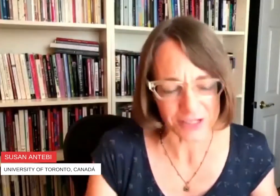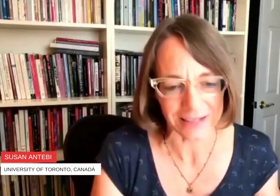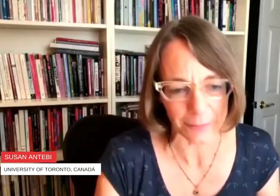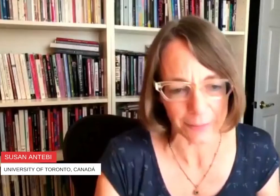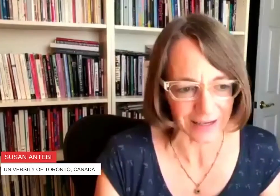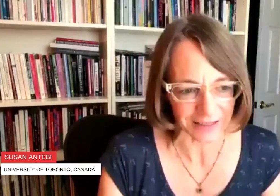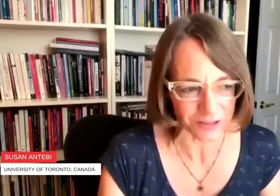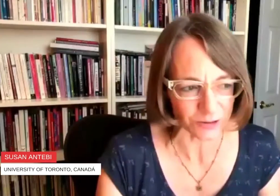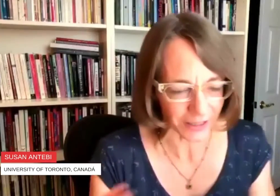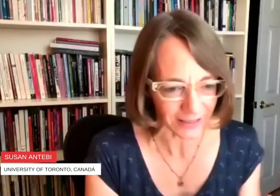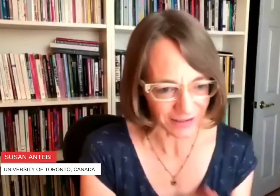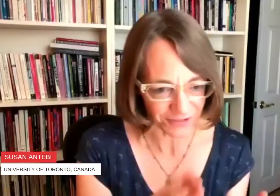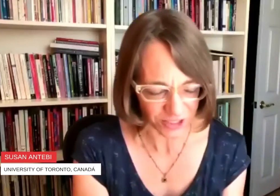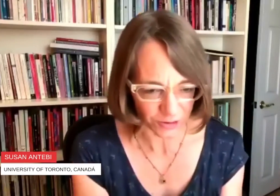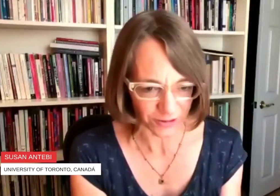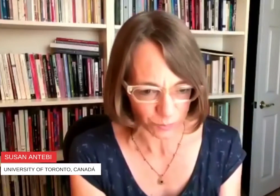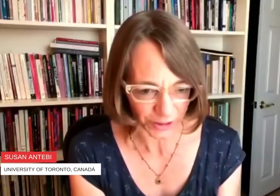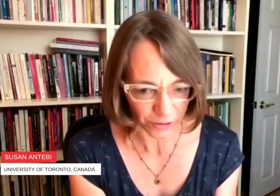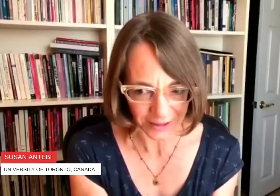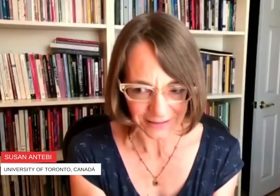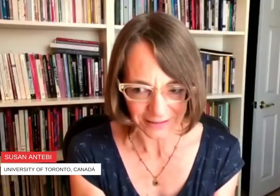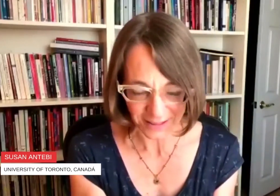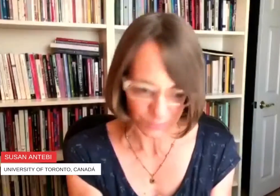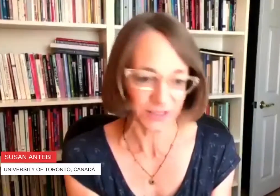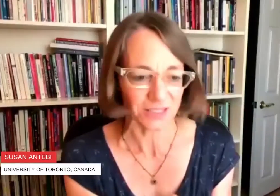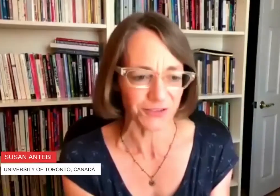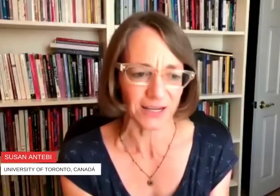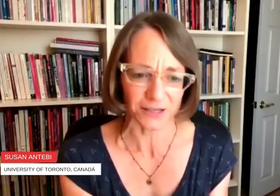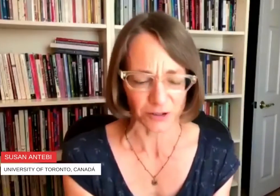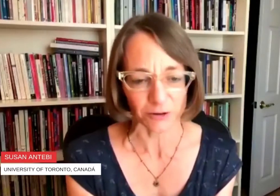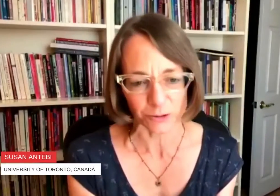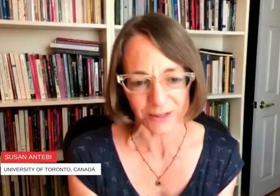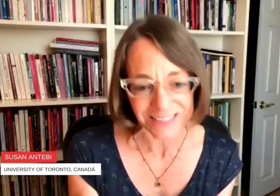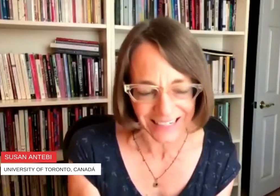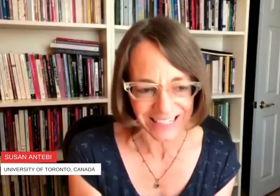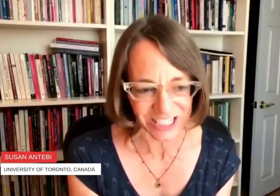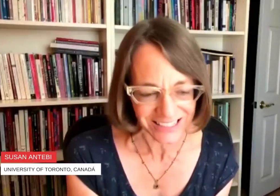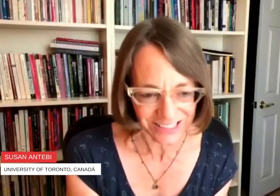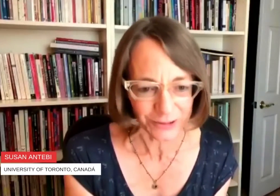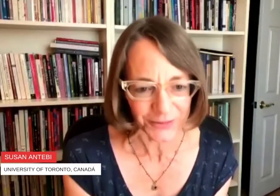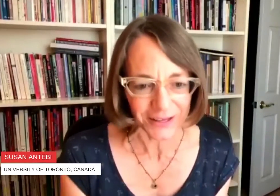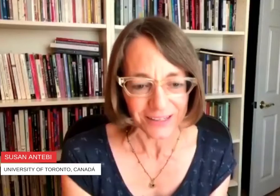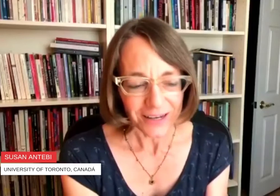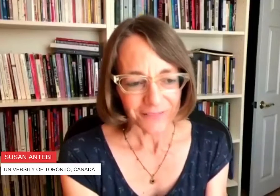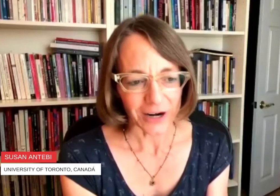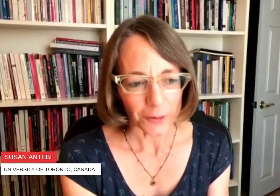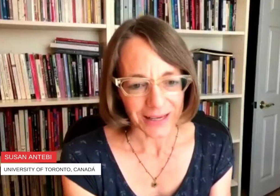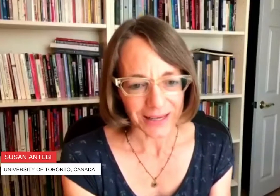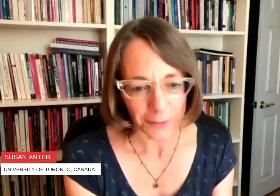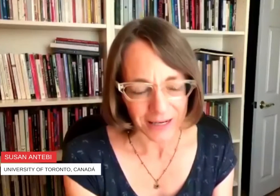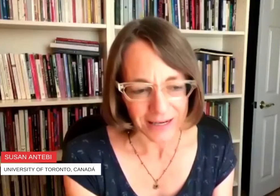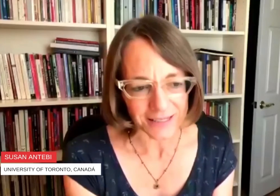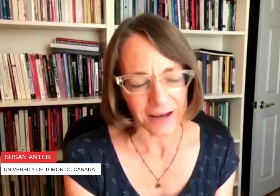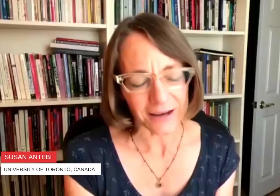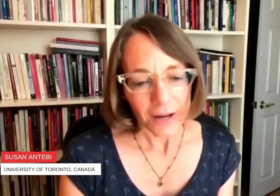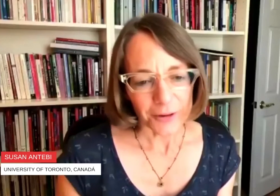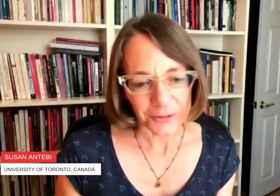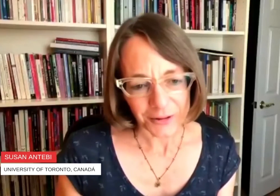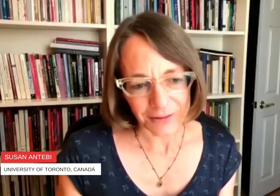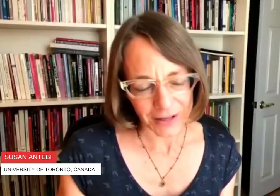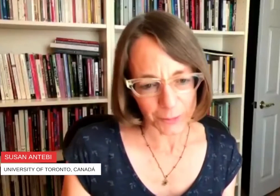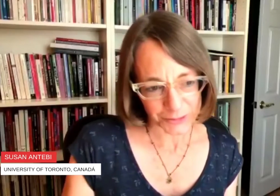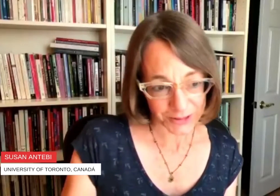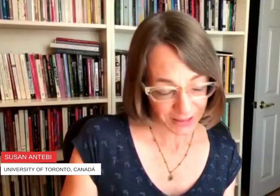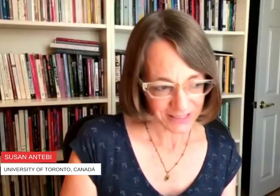is that sometimes we have very specific definitions and narrow definitions in